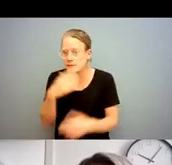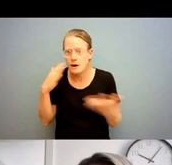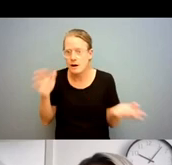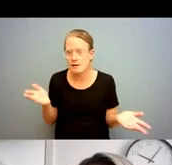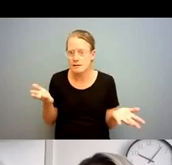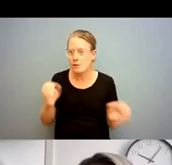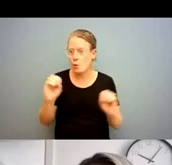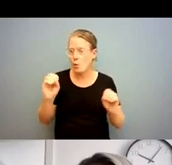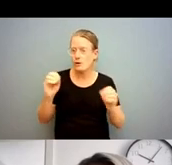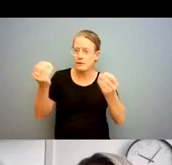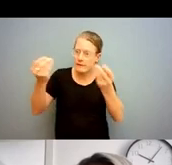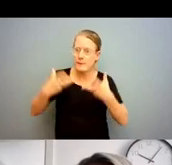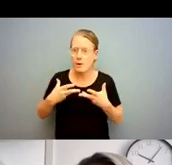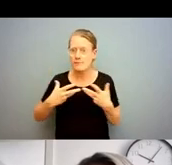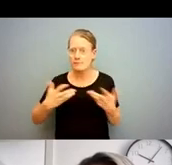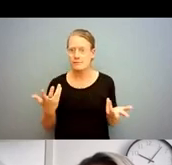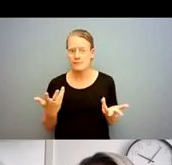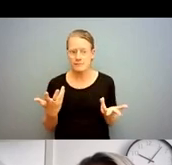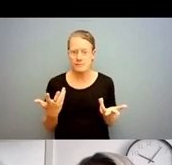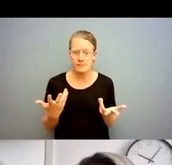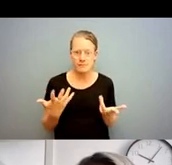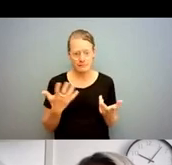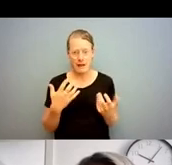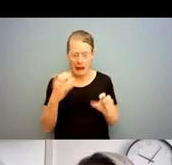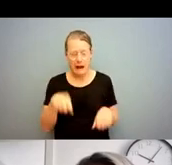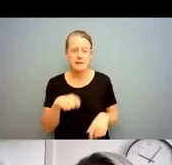centers that was going on in their cities.